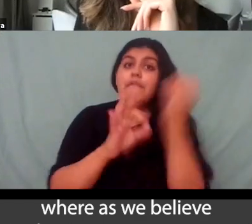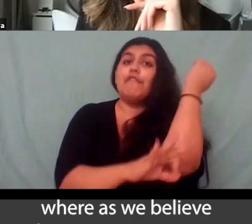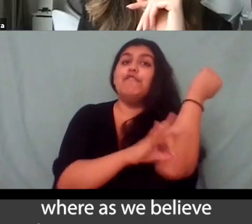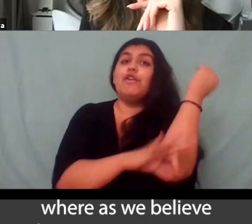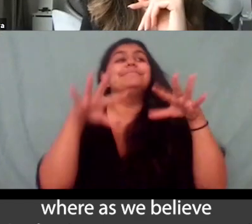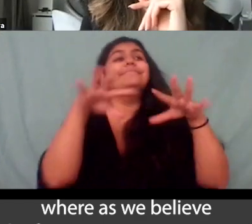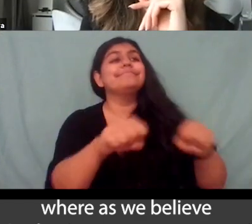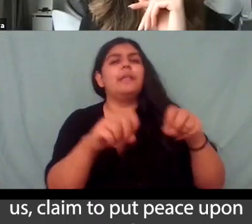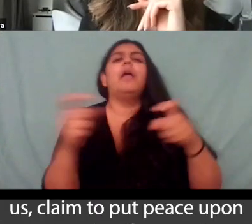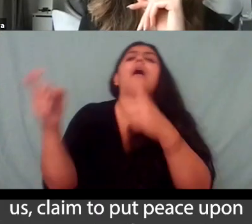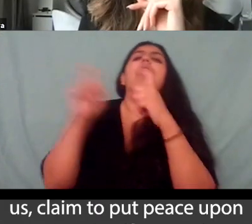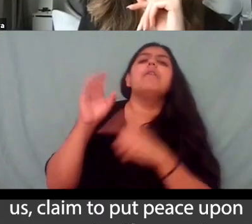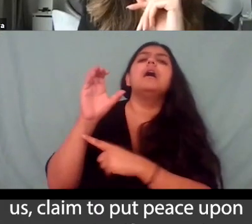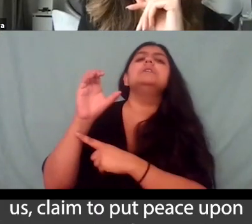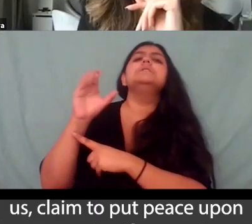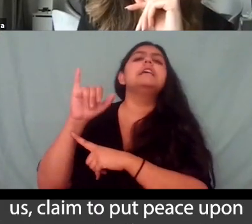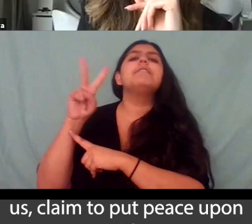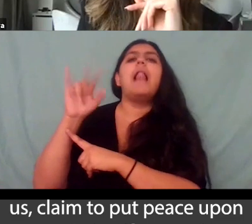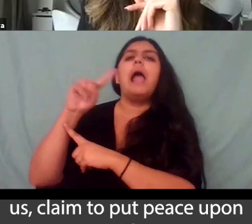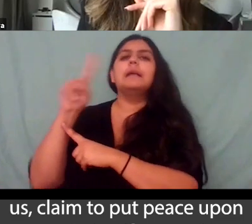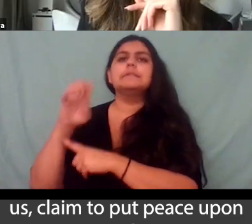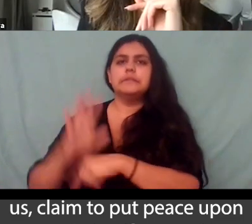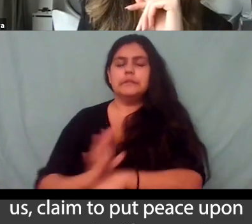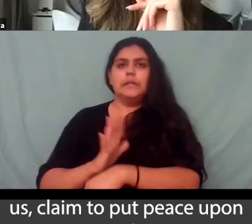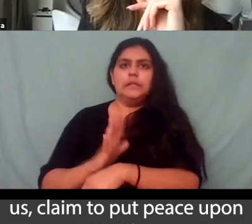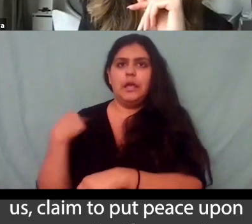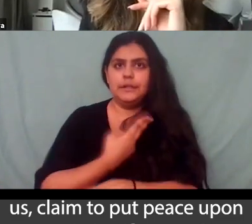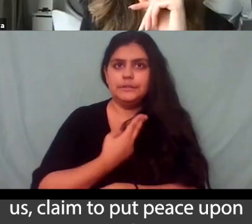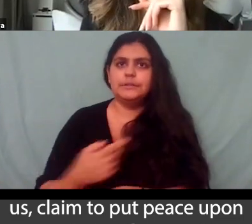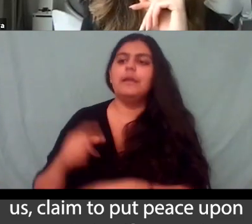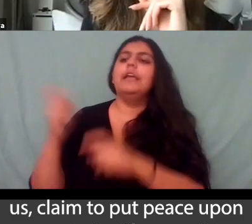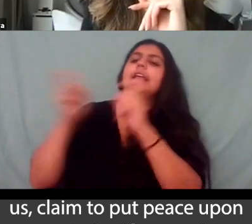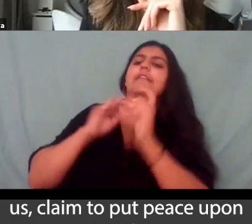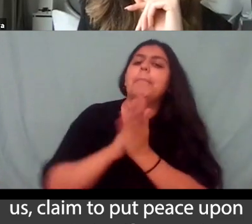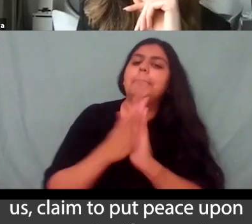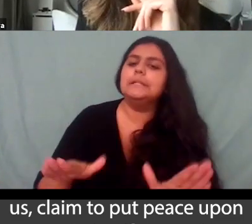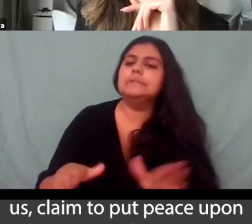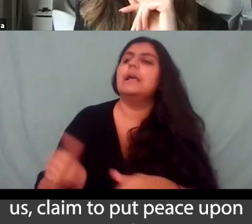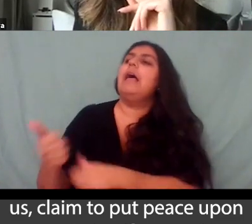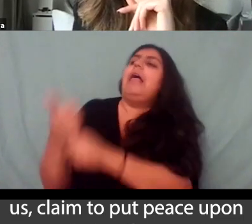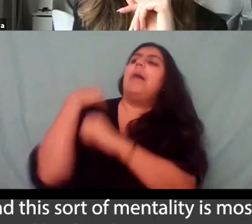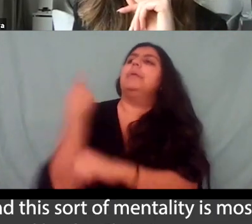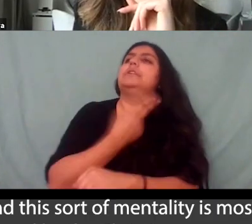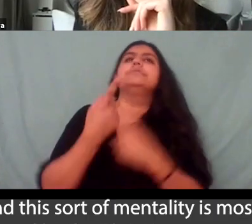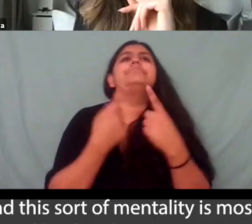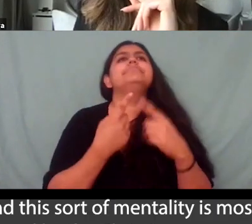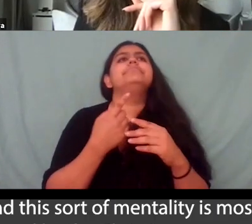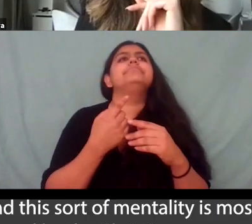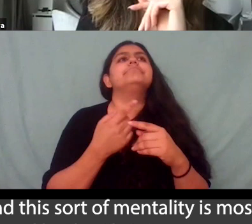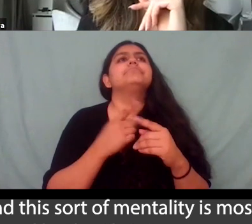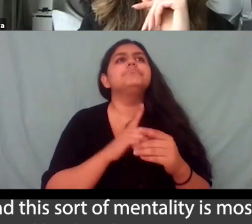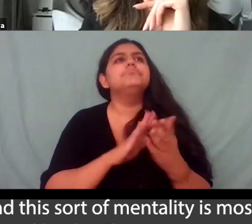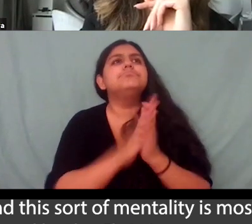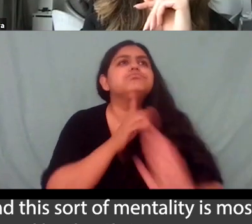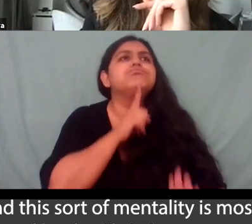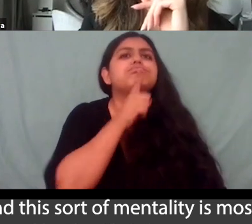to civilize us, came to put peace upon us, came to justify our existence. And this sort